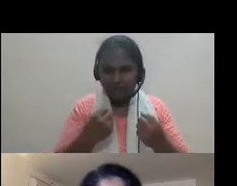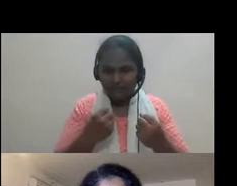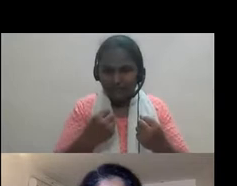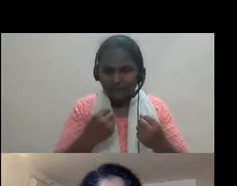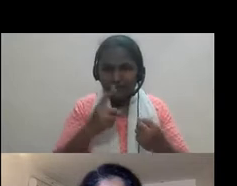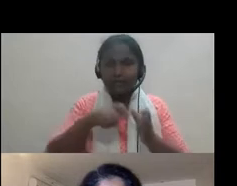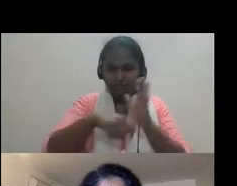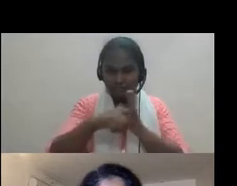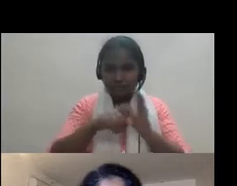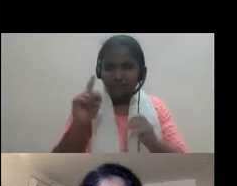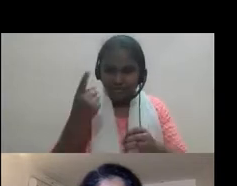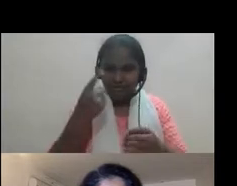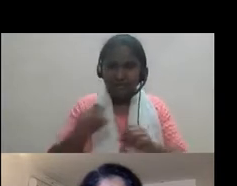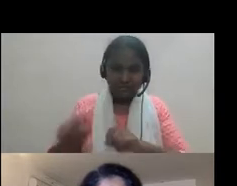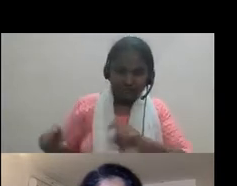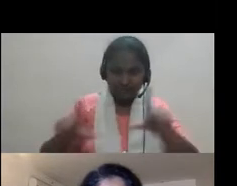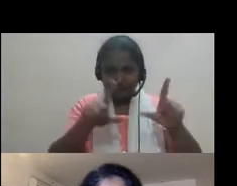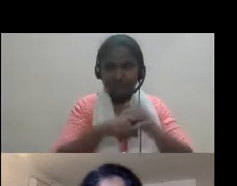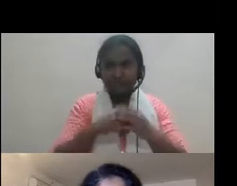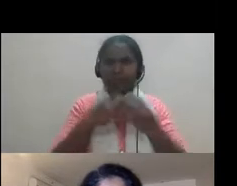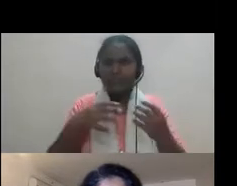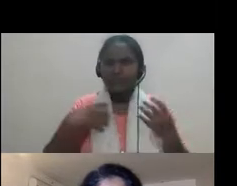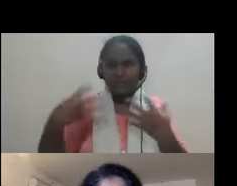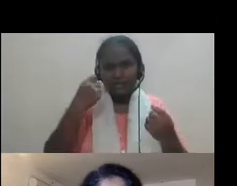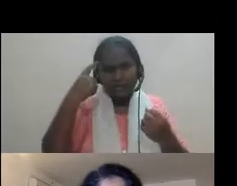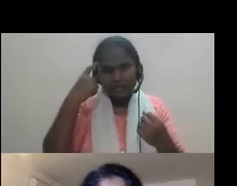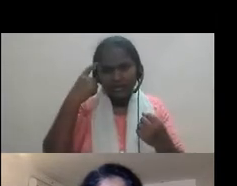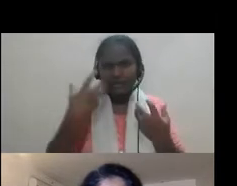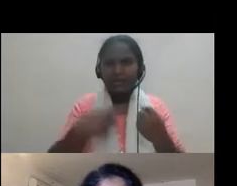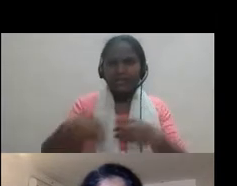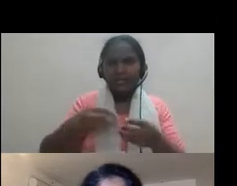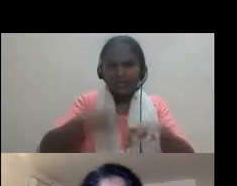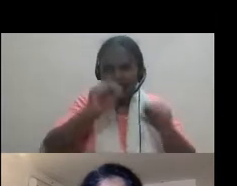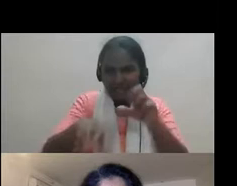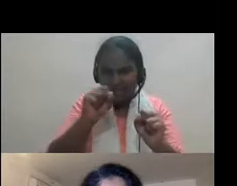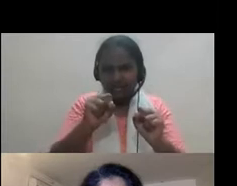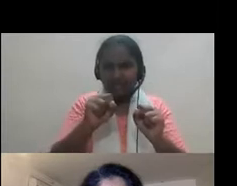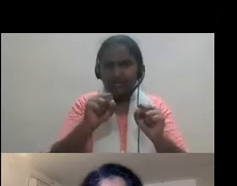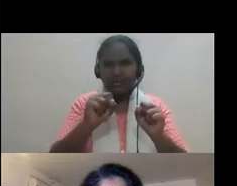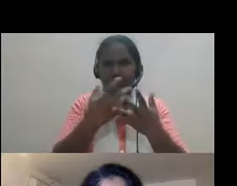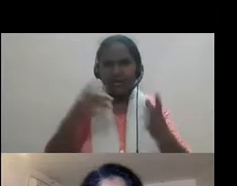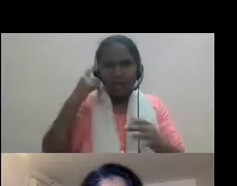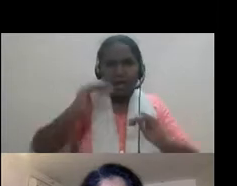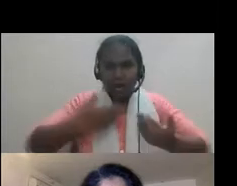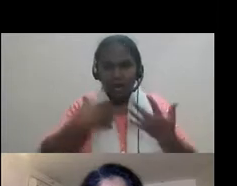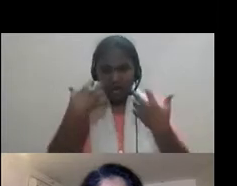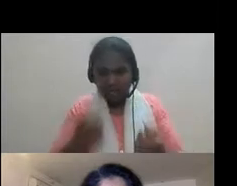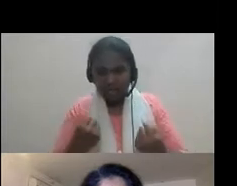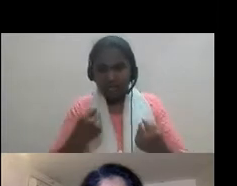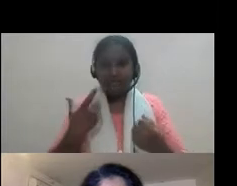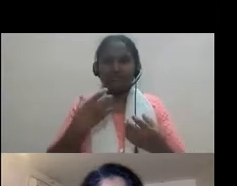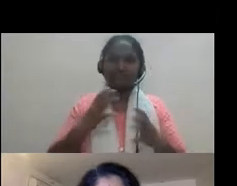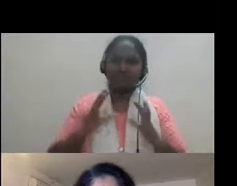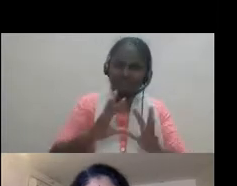when the project was first presented. And it was an enormous undertaking that I'm not sure how I had the courage